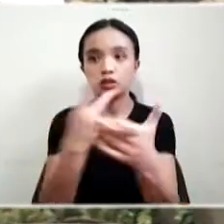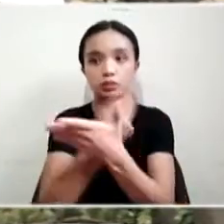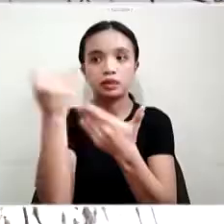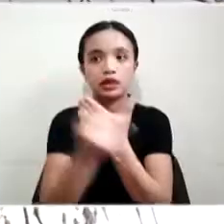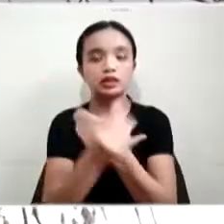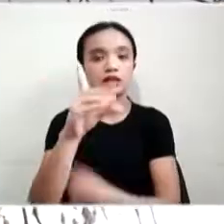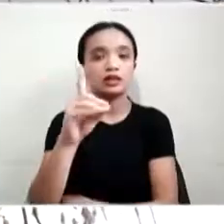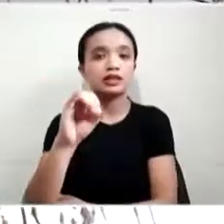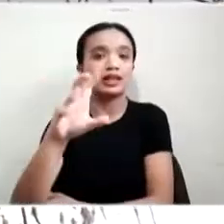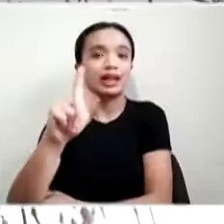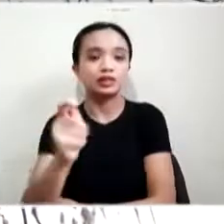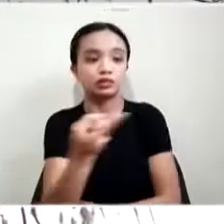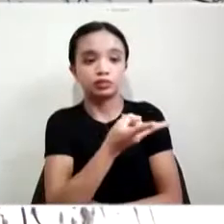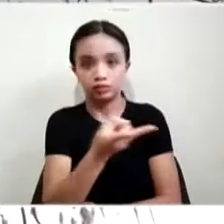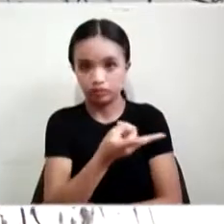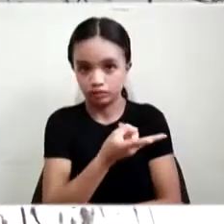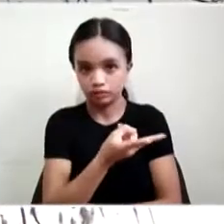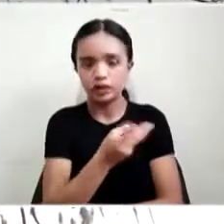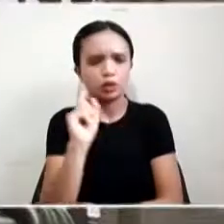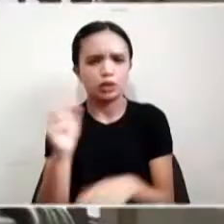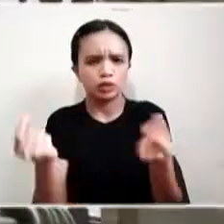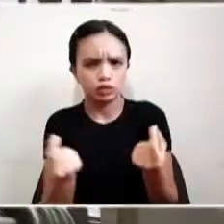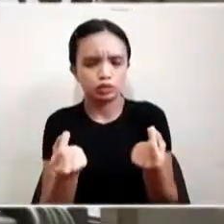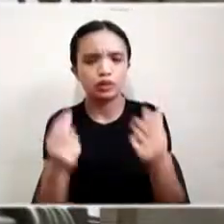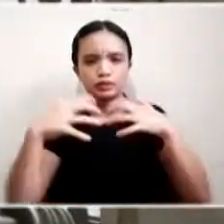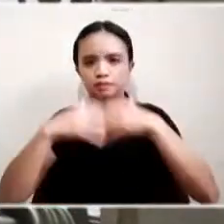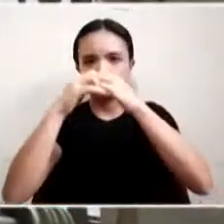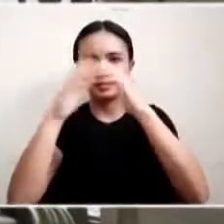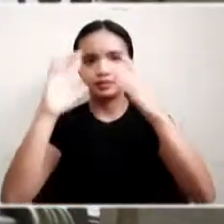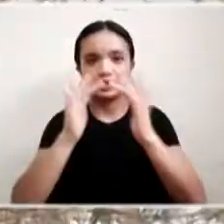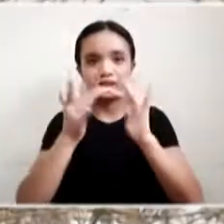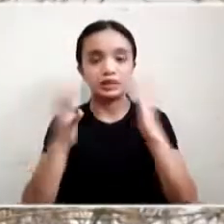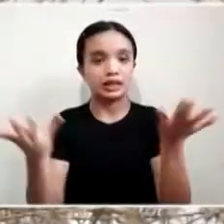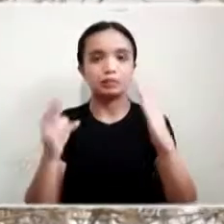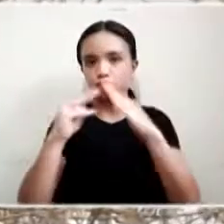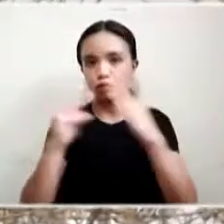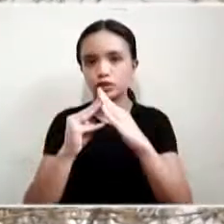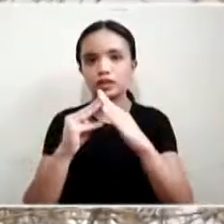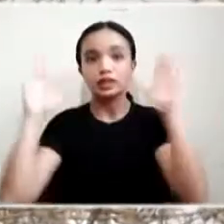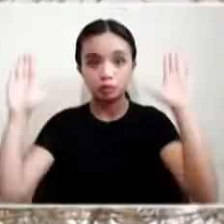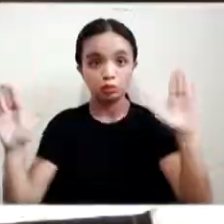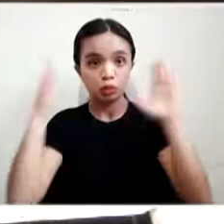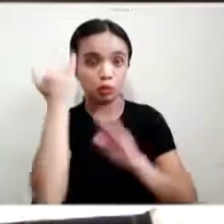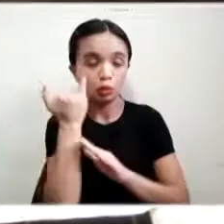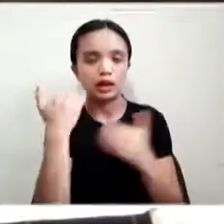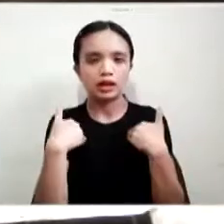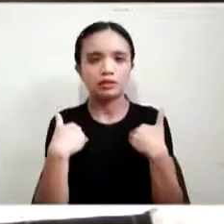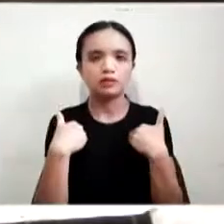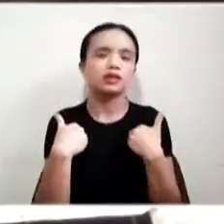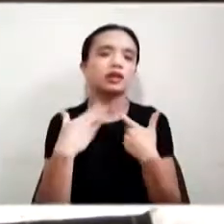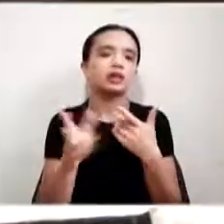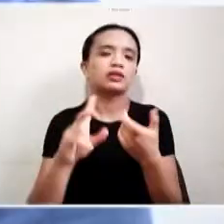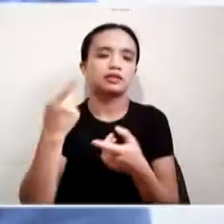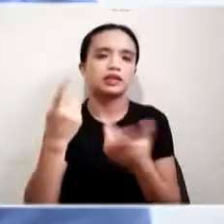Communications Technology a panakaiturong ti internet kadagiti munisipalidad iti probinsya baban iti fiber optics nga imunan nga inaramid ti